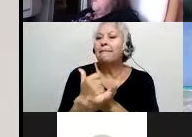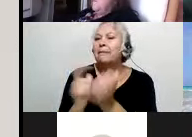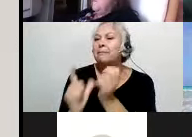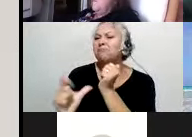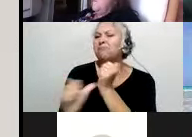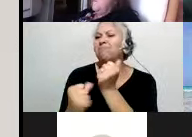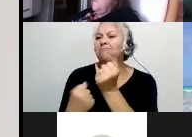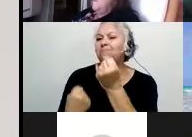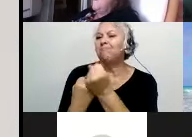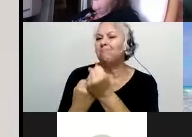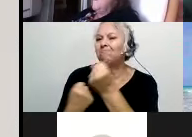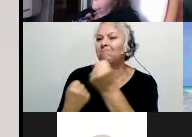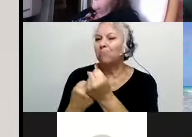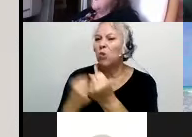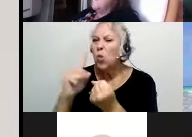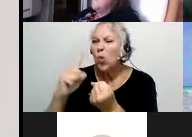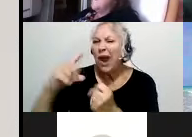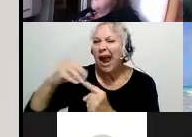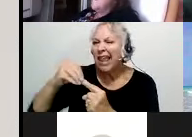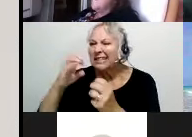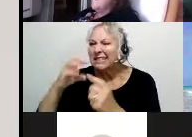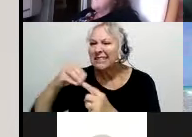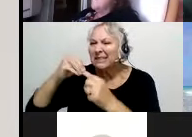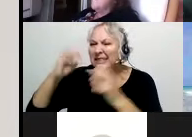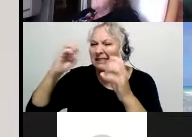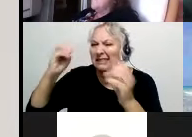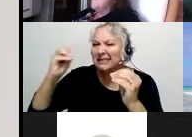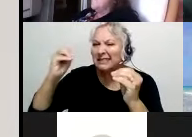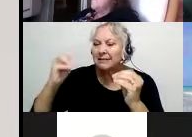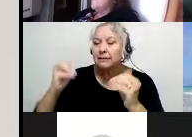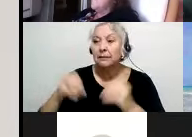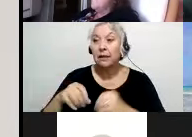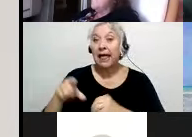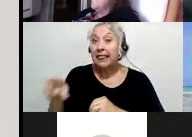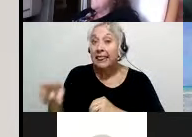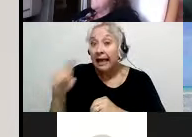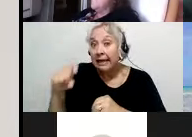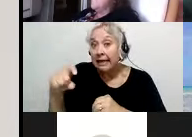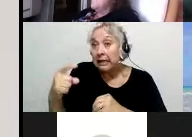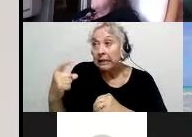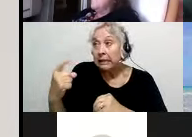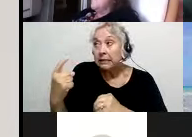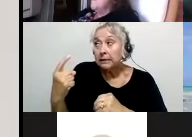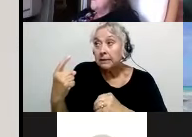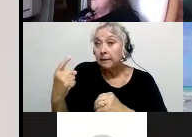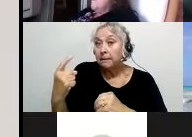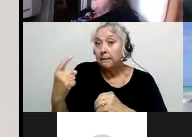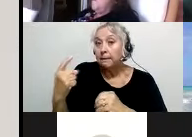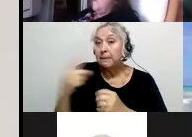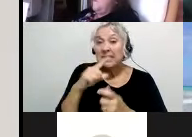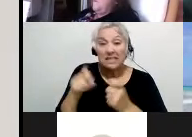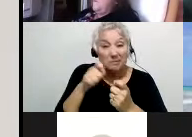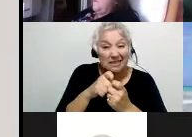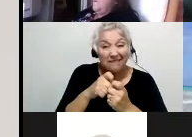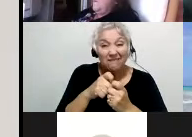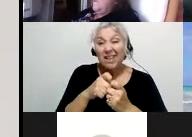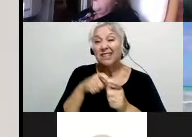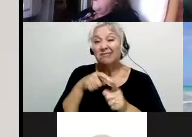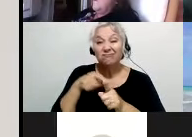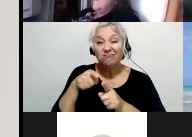assistance, where's that specialized instruction? If they need some, specific lesson